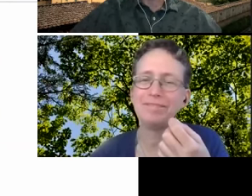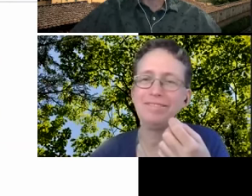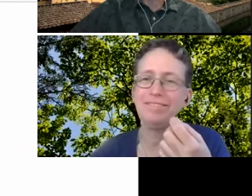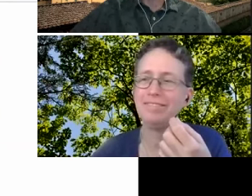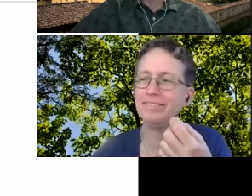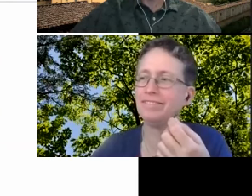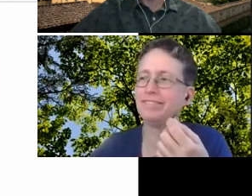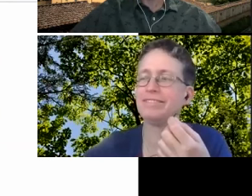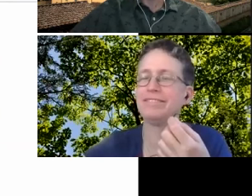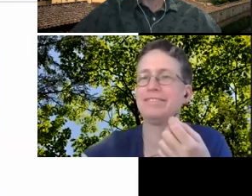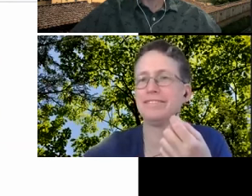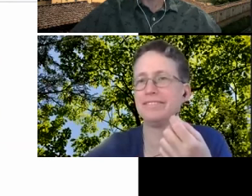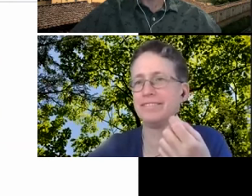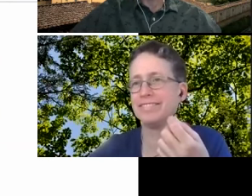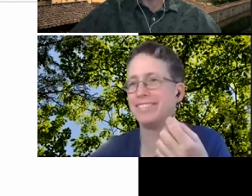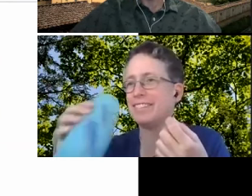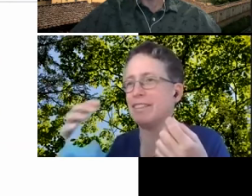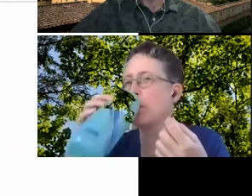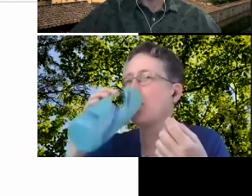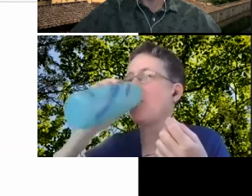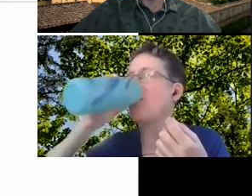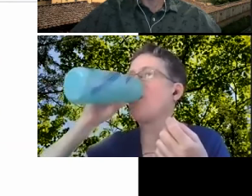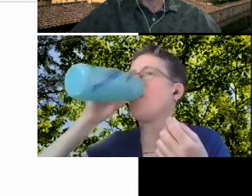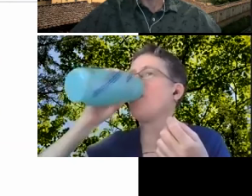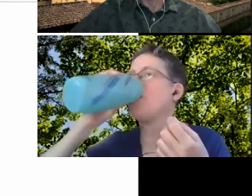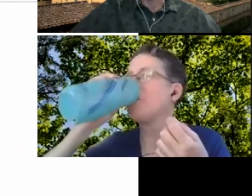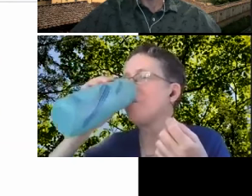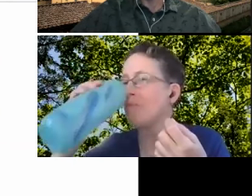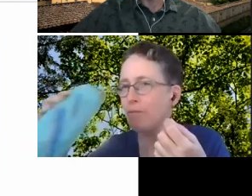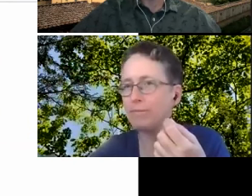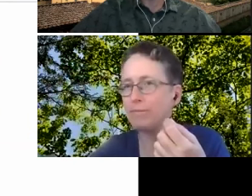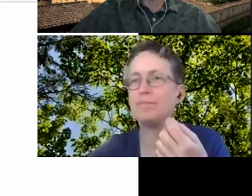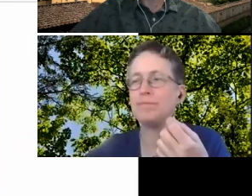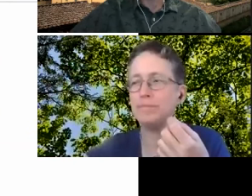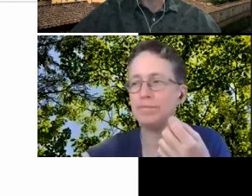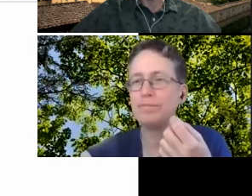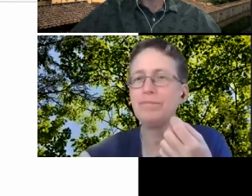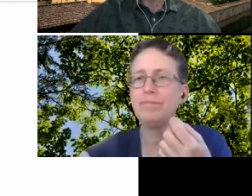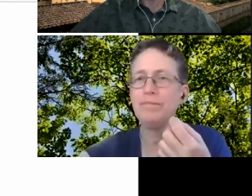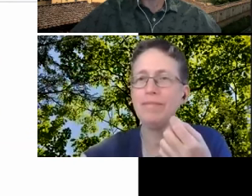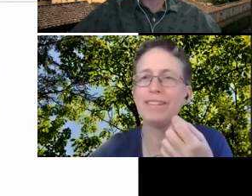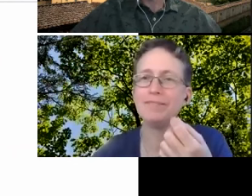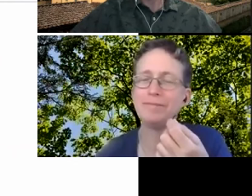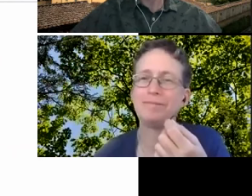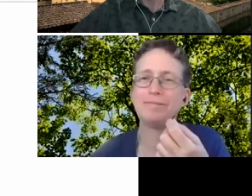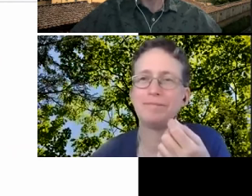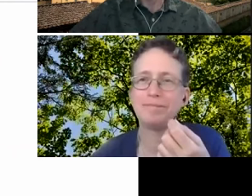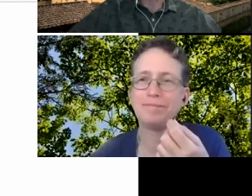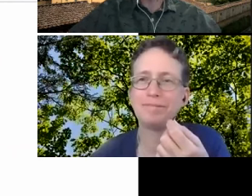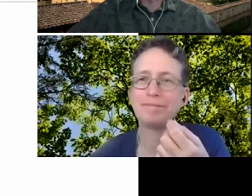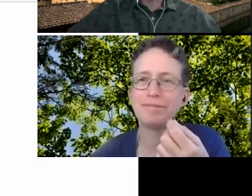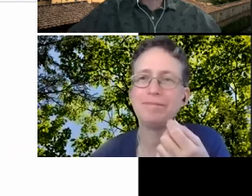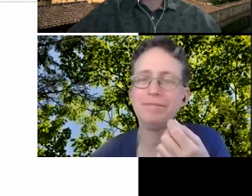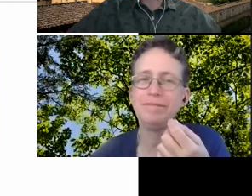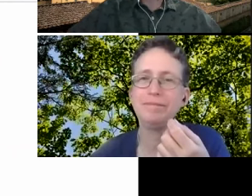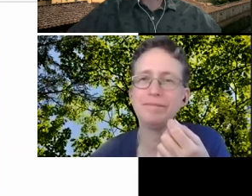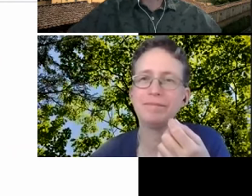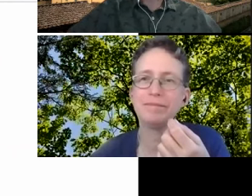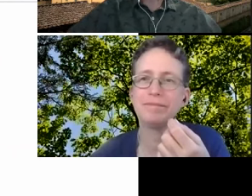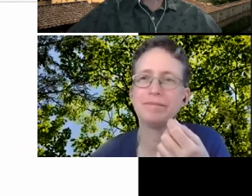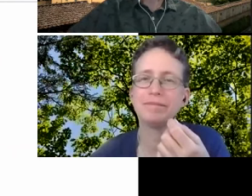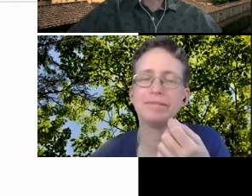from like grass, ripping all the grass out and putting down gravel and succulents. That must be really difficult. So